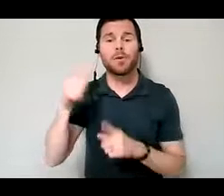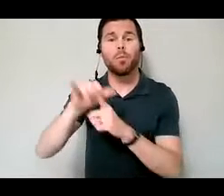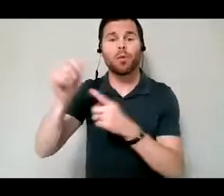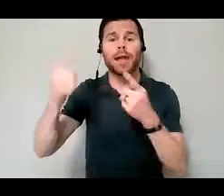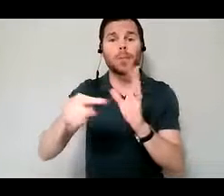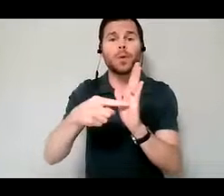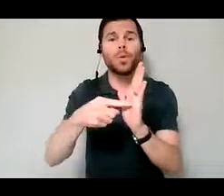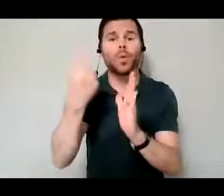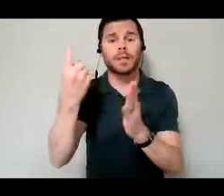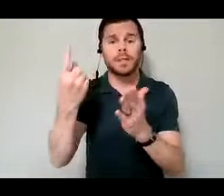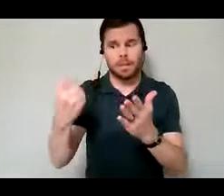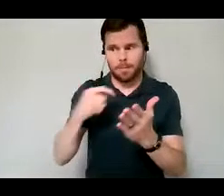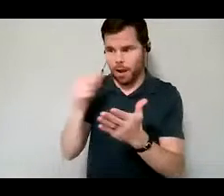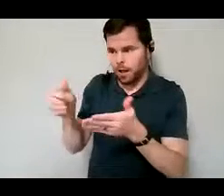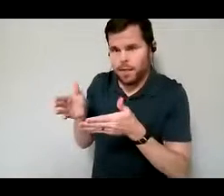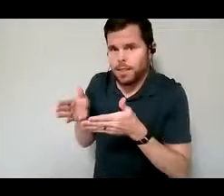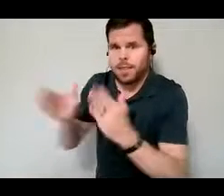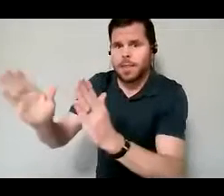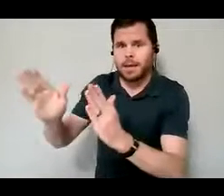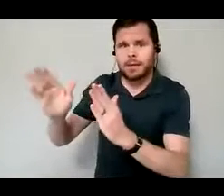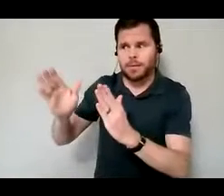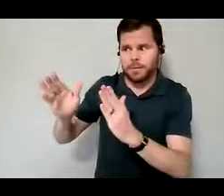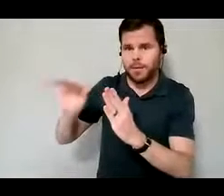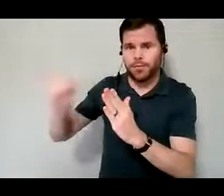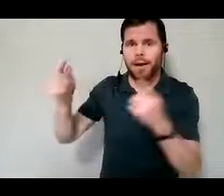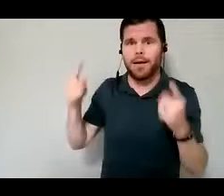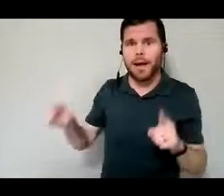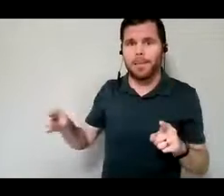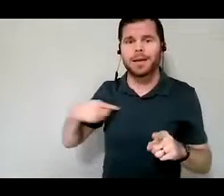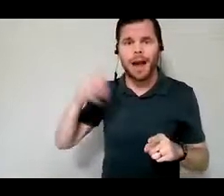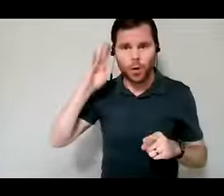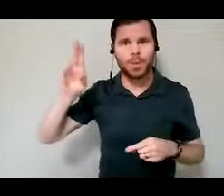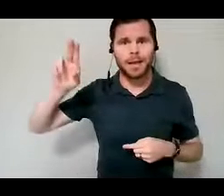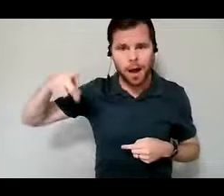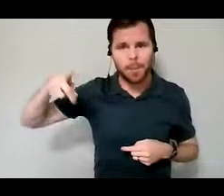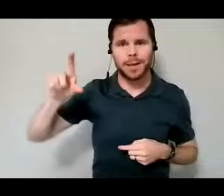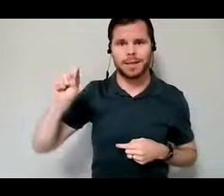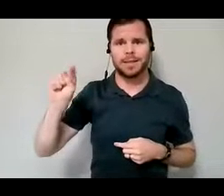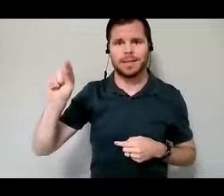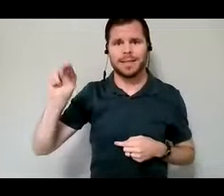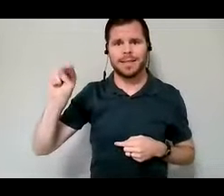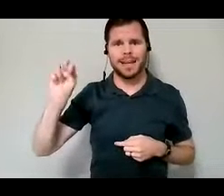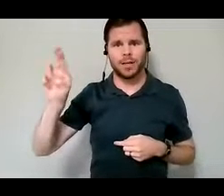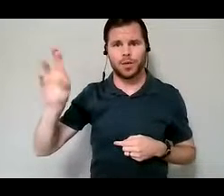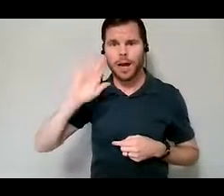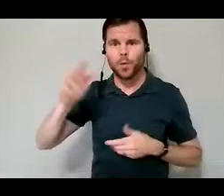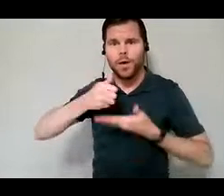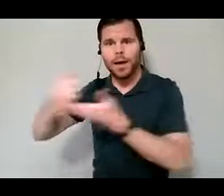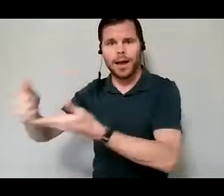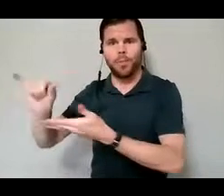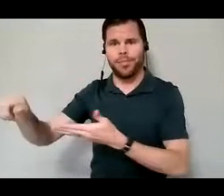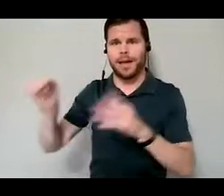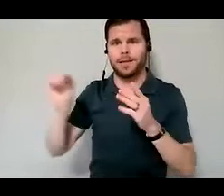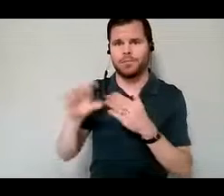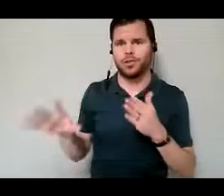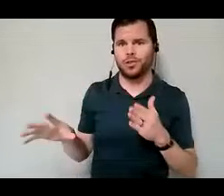let that happen to them. And I'm going to be an upstander and I'm going to help them. So I transformed and